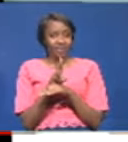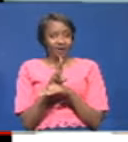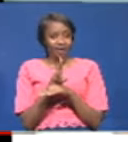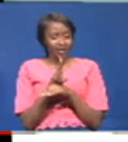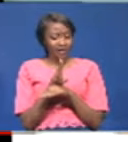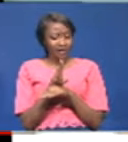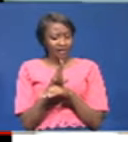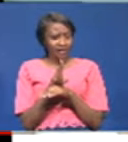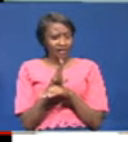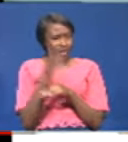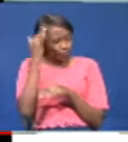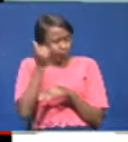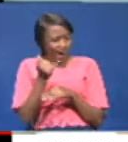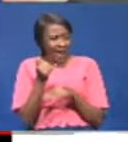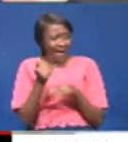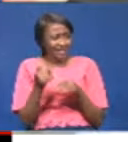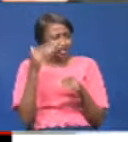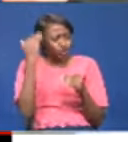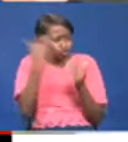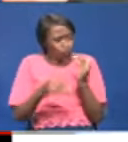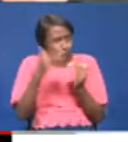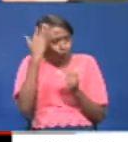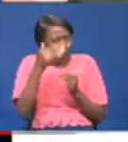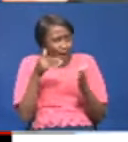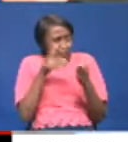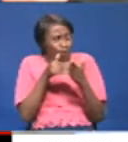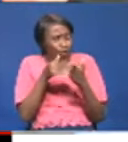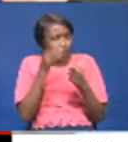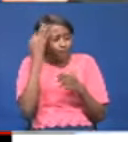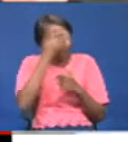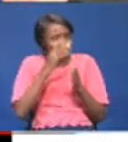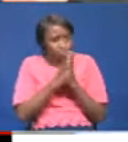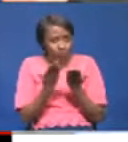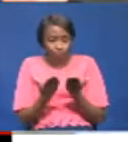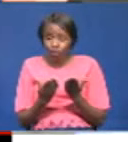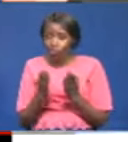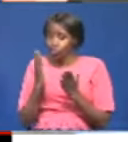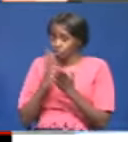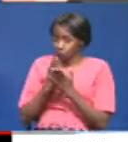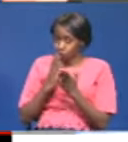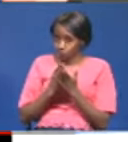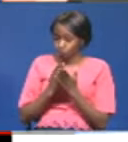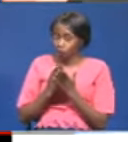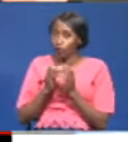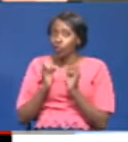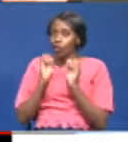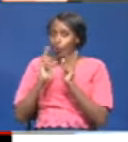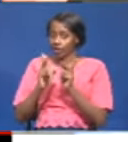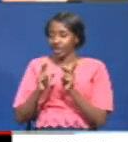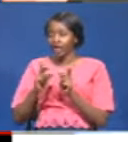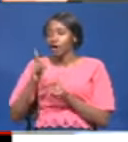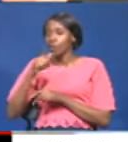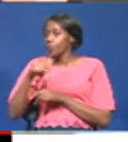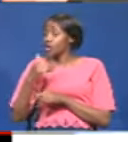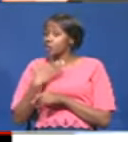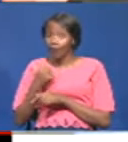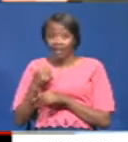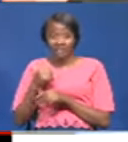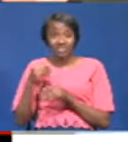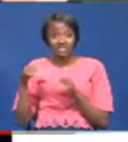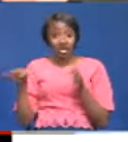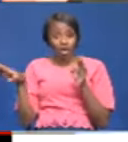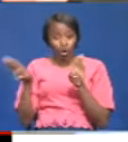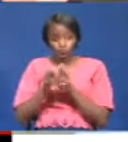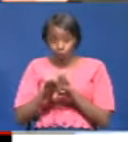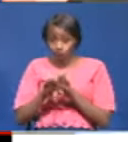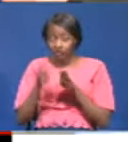why you're suspending it in the first place. You see, it's not the way to go. It's not something we want. Okay, it's not something we want. It is something you